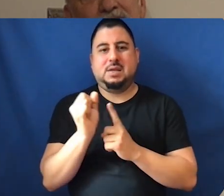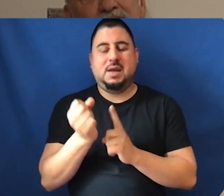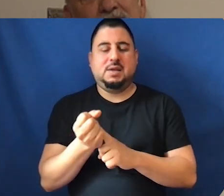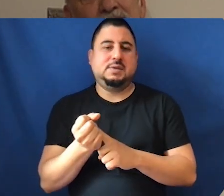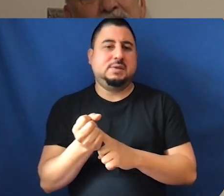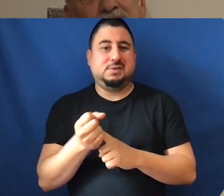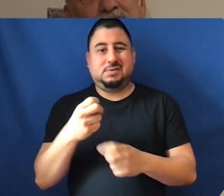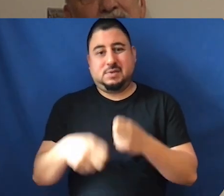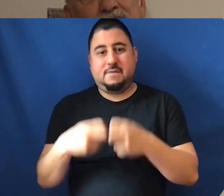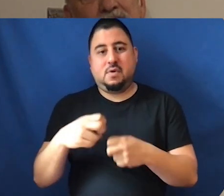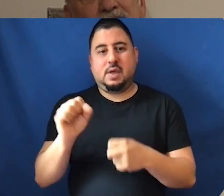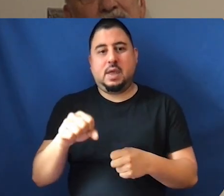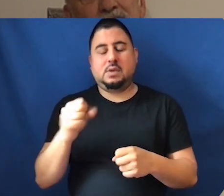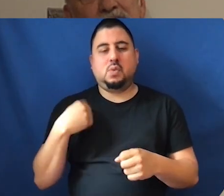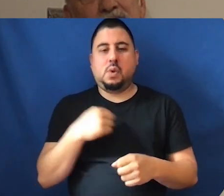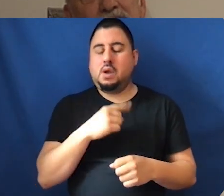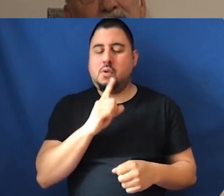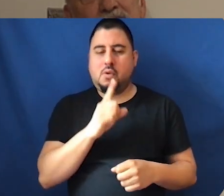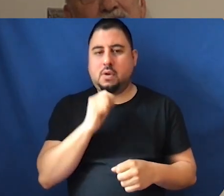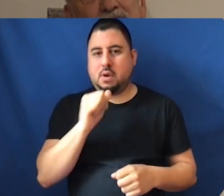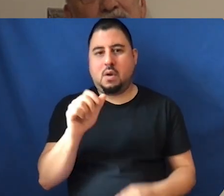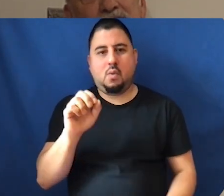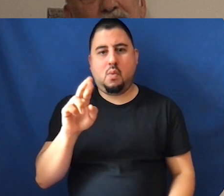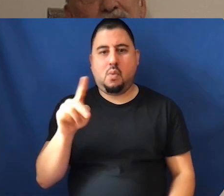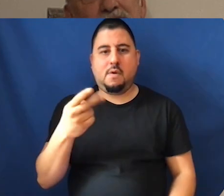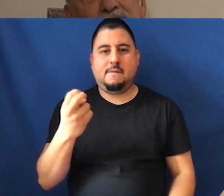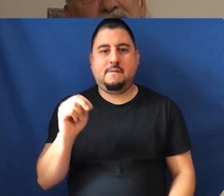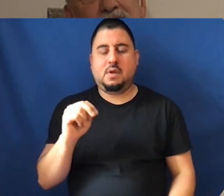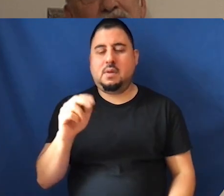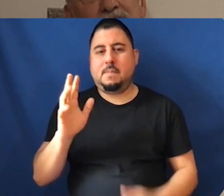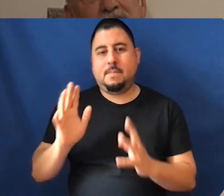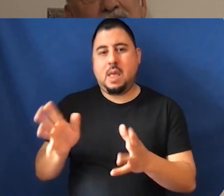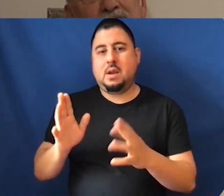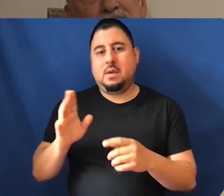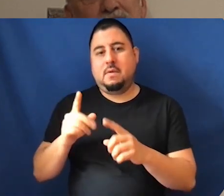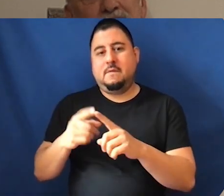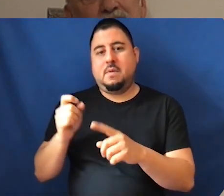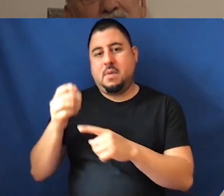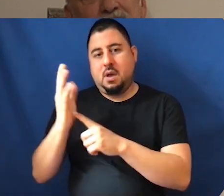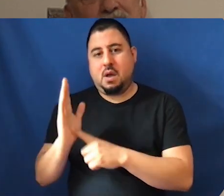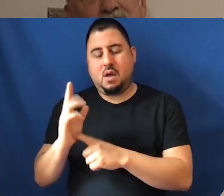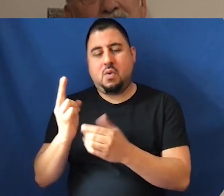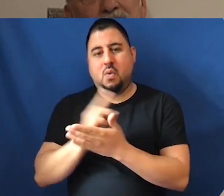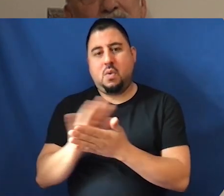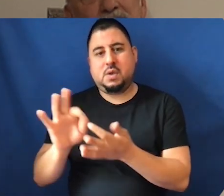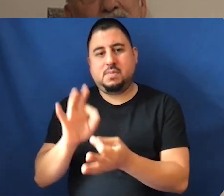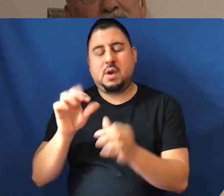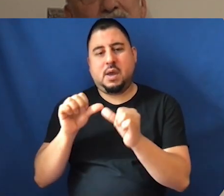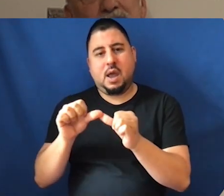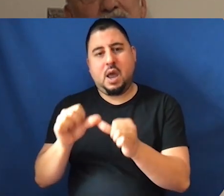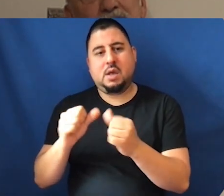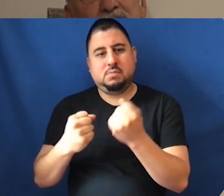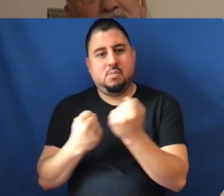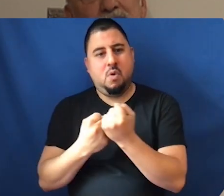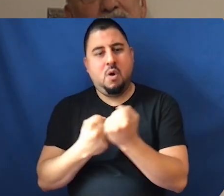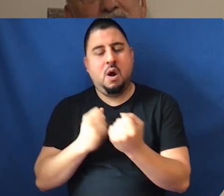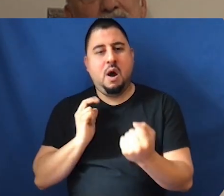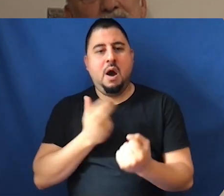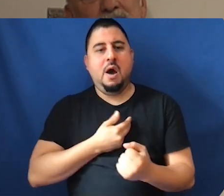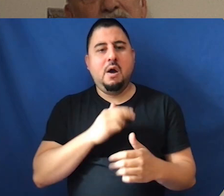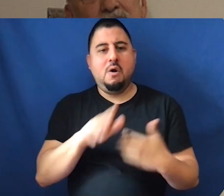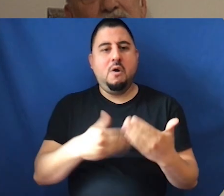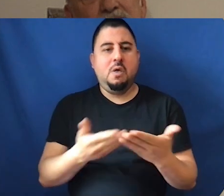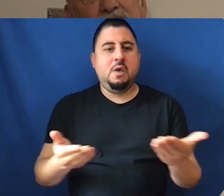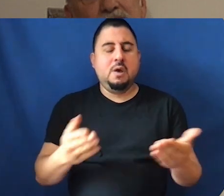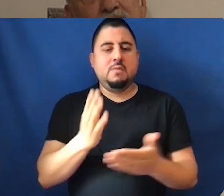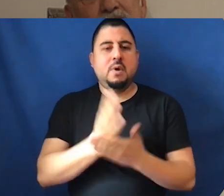difficult. But we are not orphans. We are not abandoned by our God. The Holy Spirit continues to guide and support us, and all these